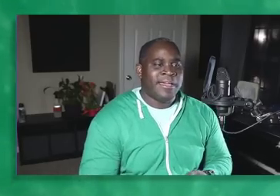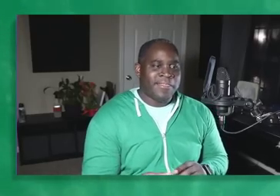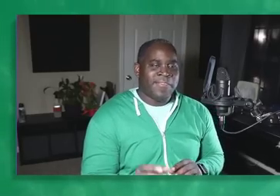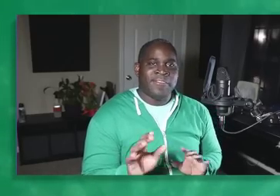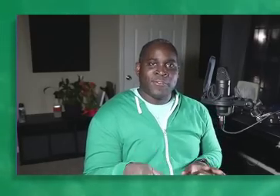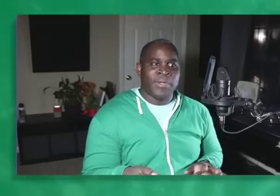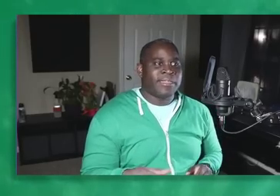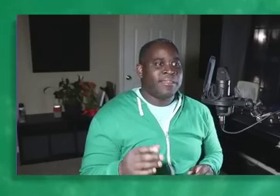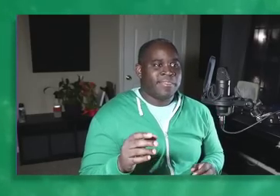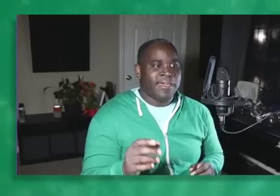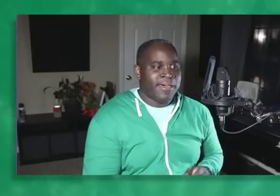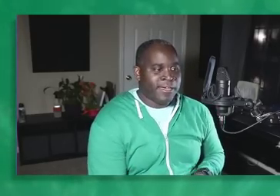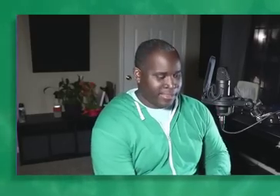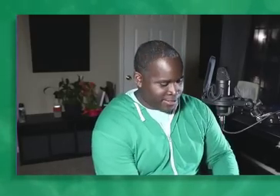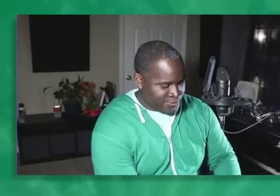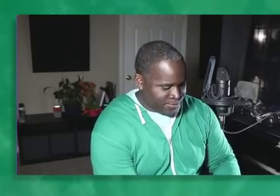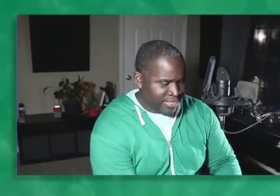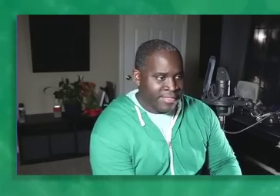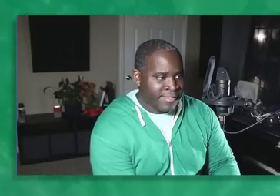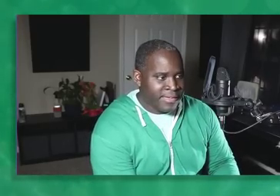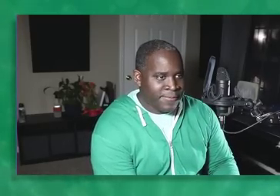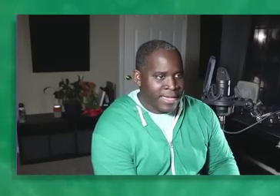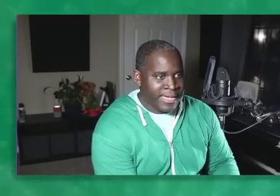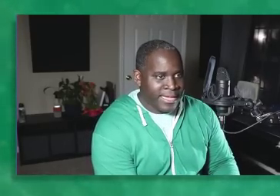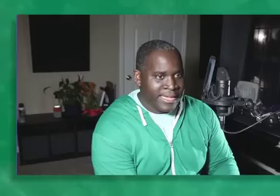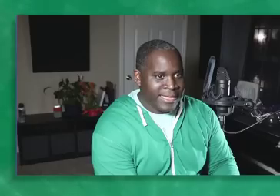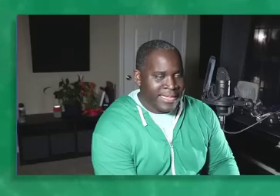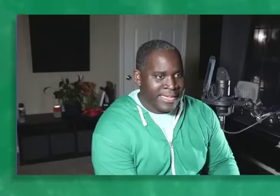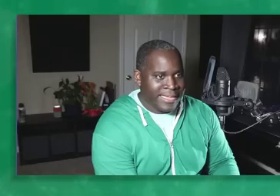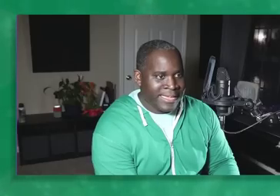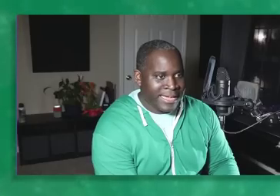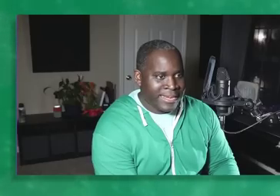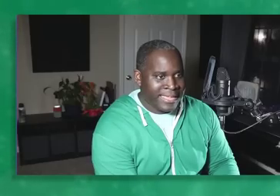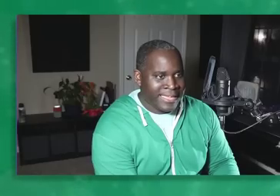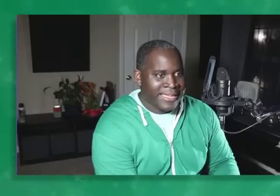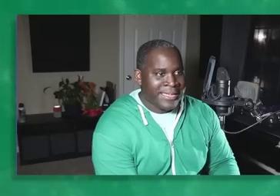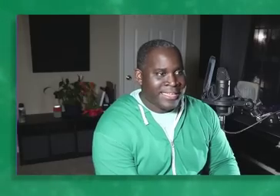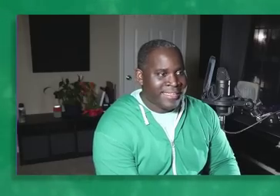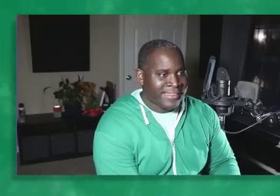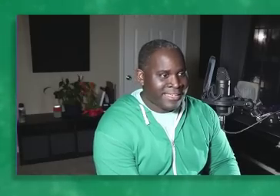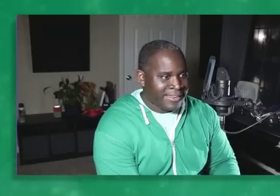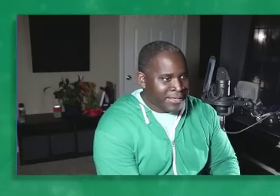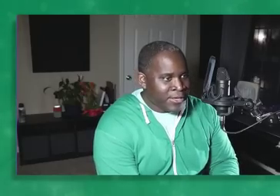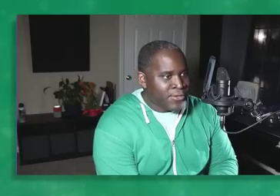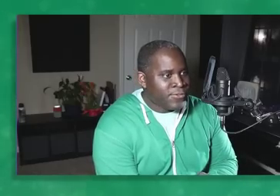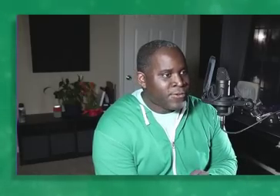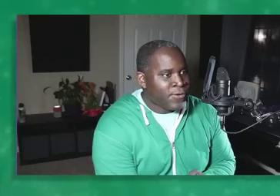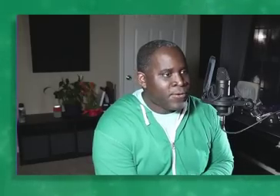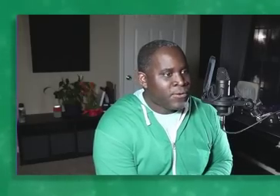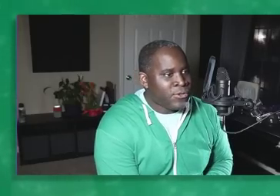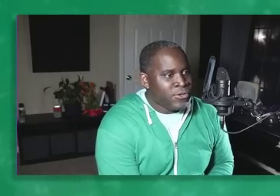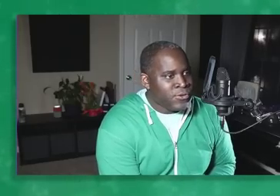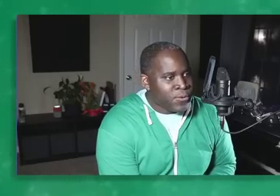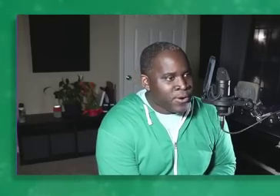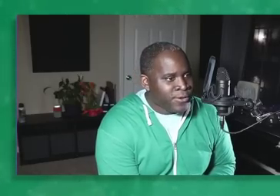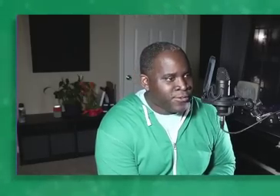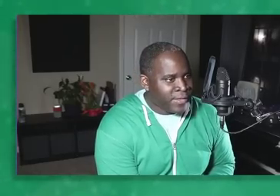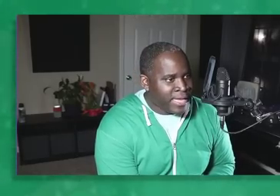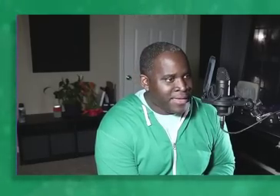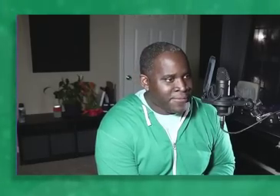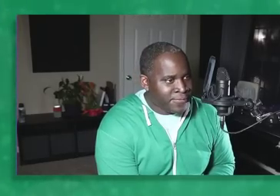Okay, this is quick. Let's see if I got a... Yes, I did. So...